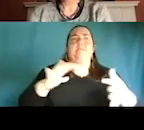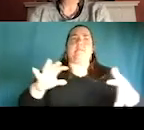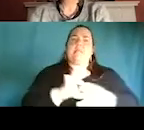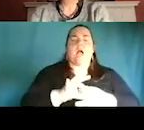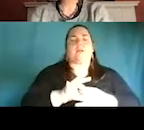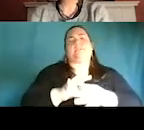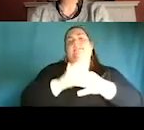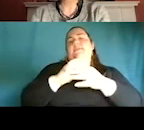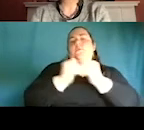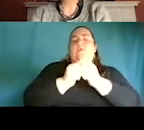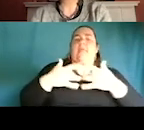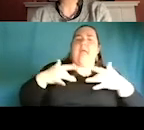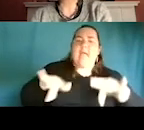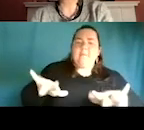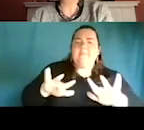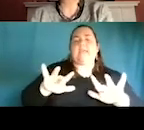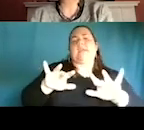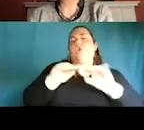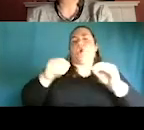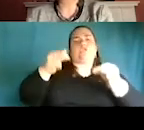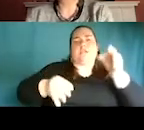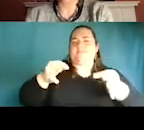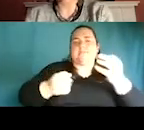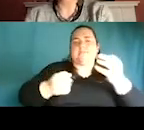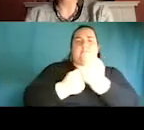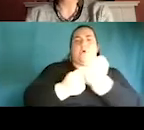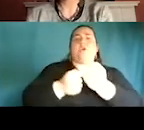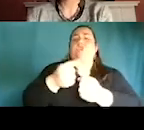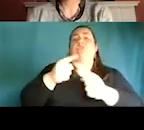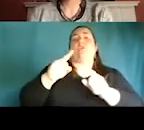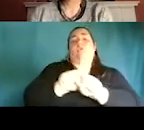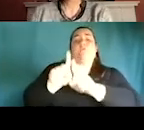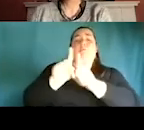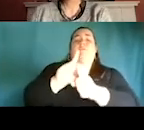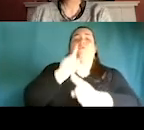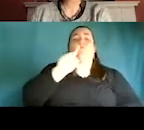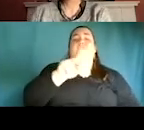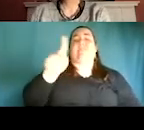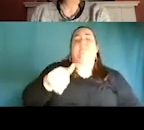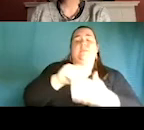has also been a particularly powerful mentor for the Filipino student community.